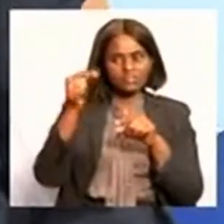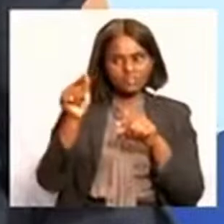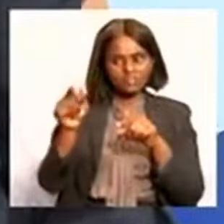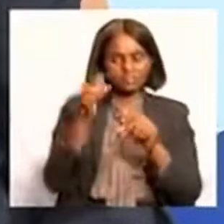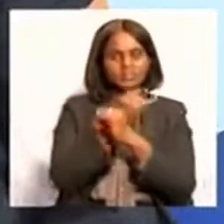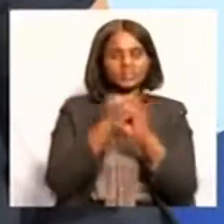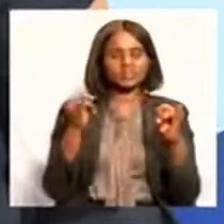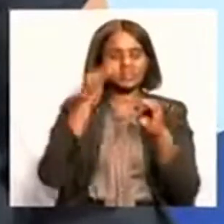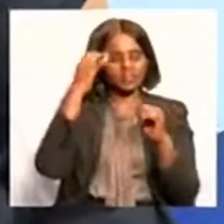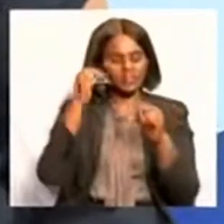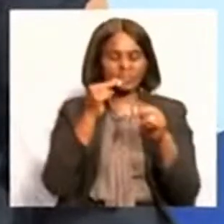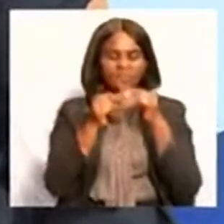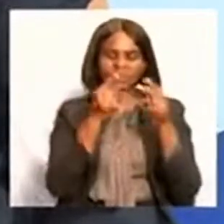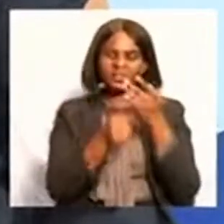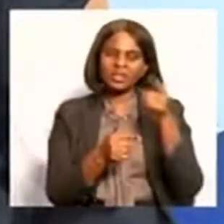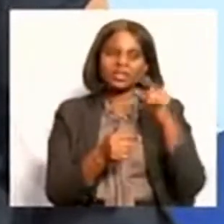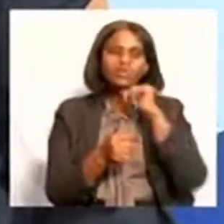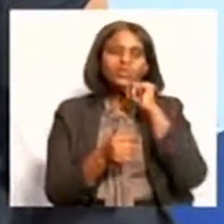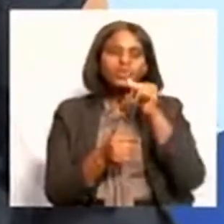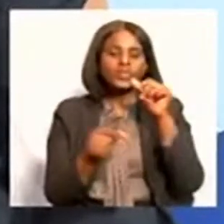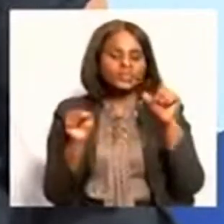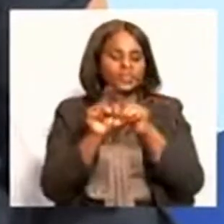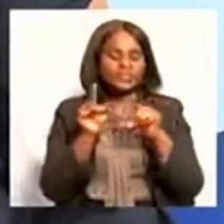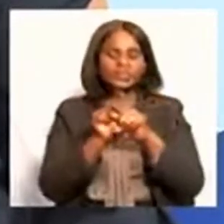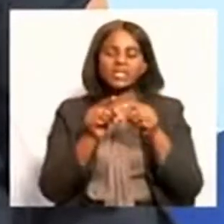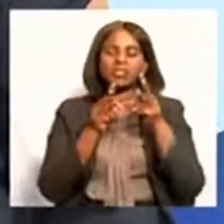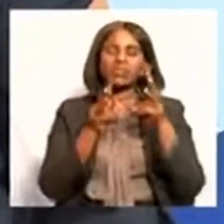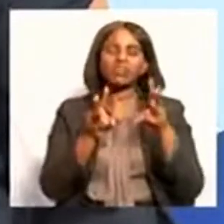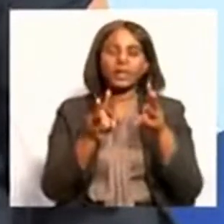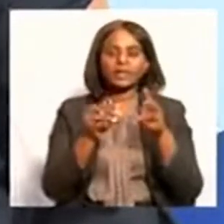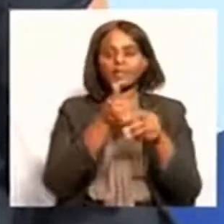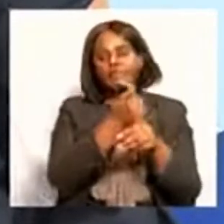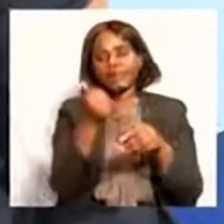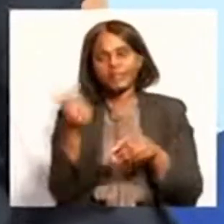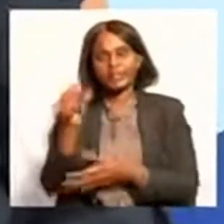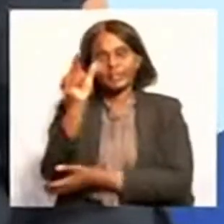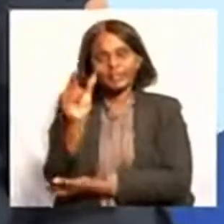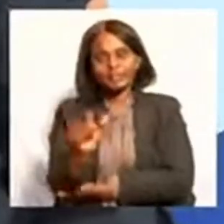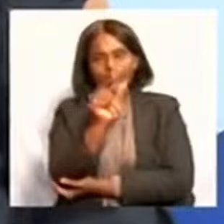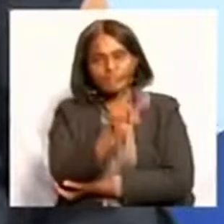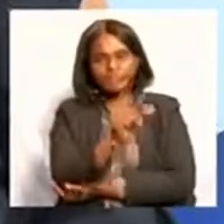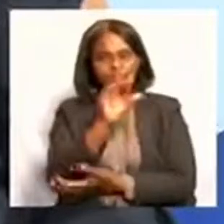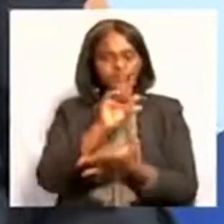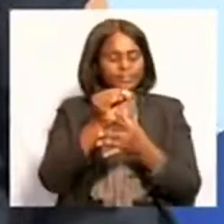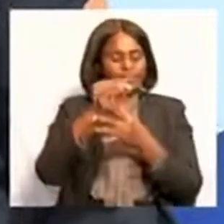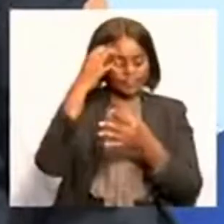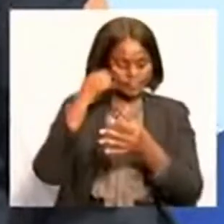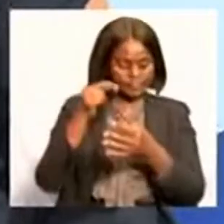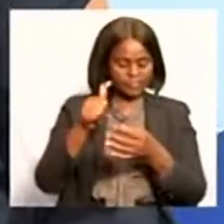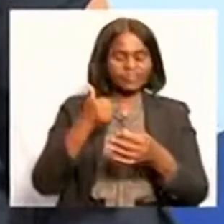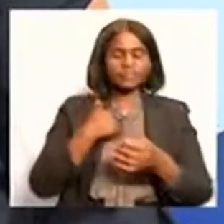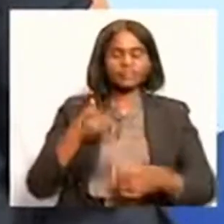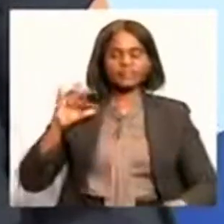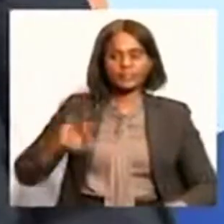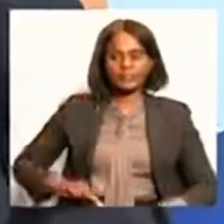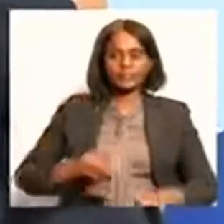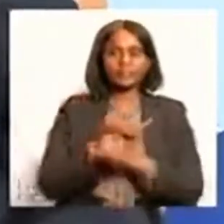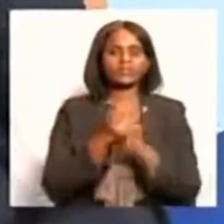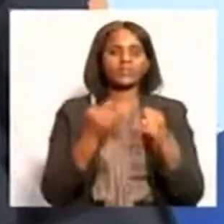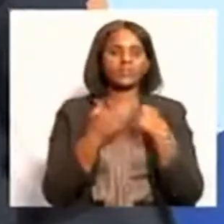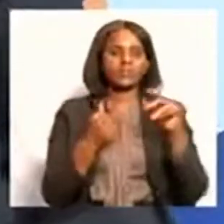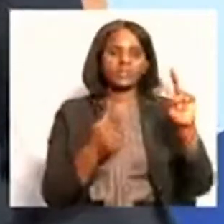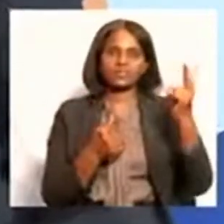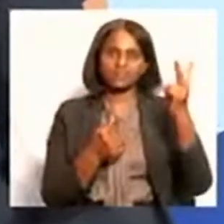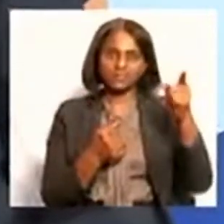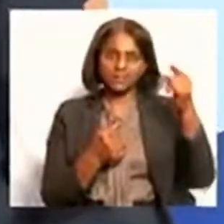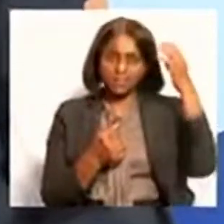office, meaning it's not subject to the direction of any individual or office. So in that independent. Secondly,